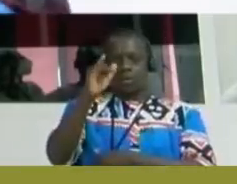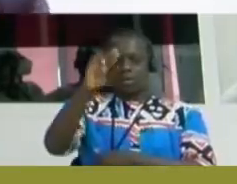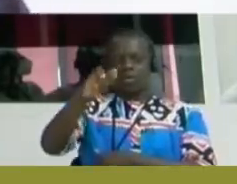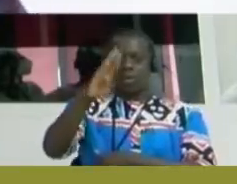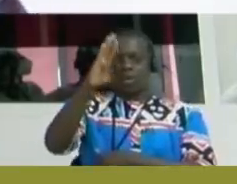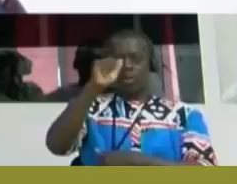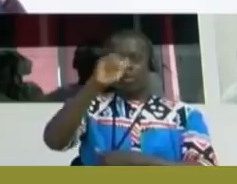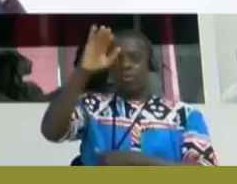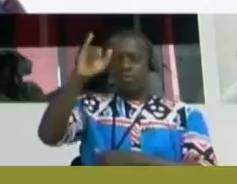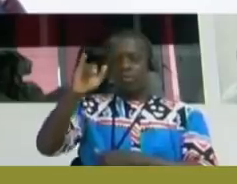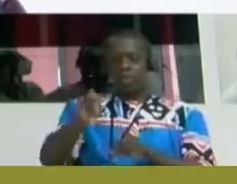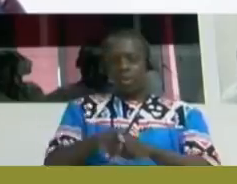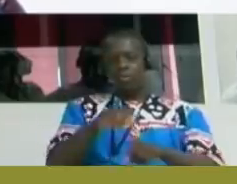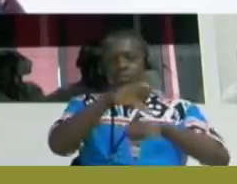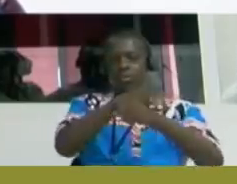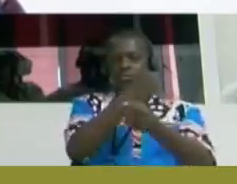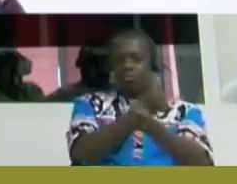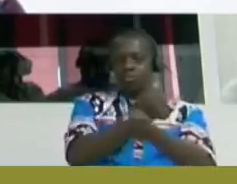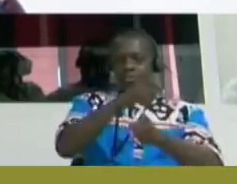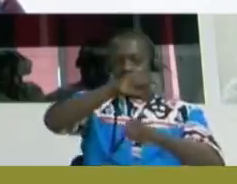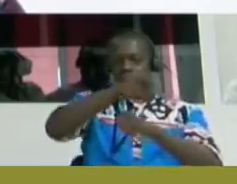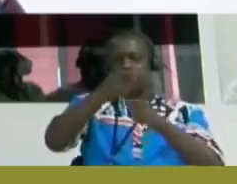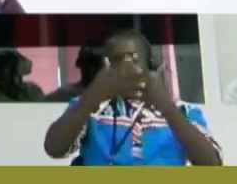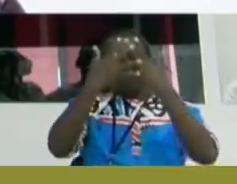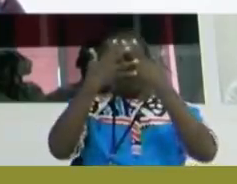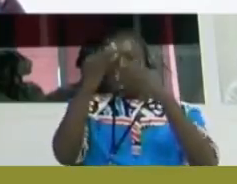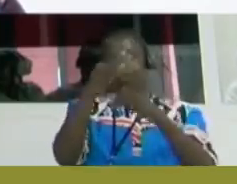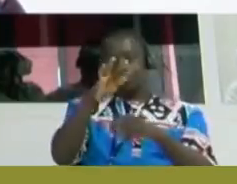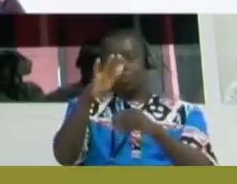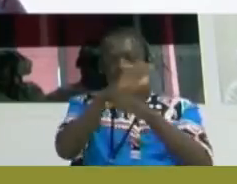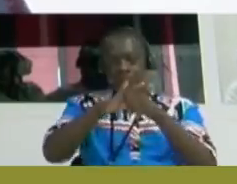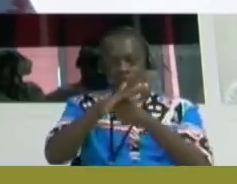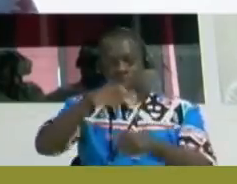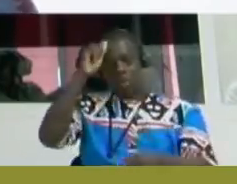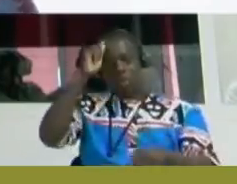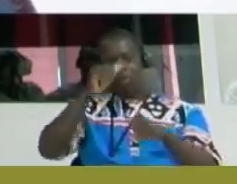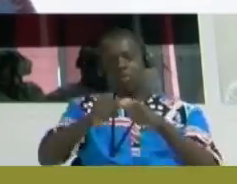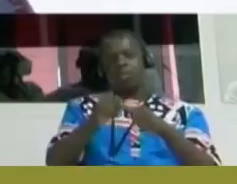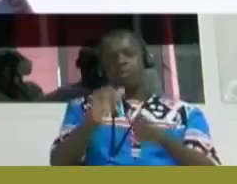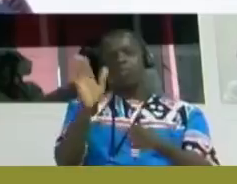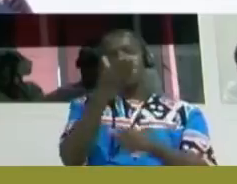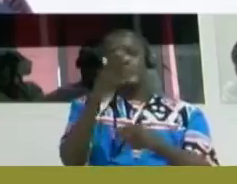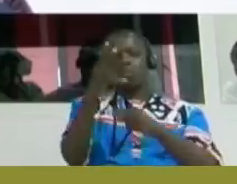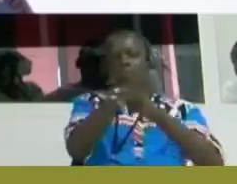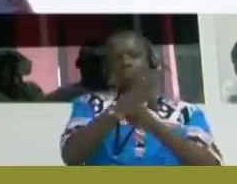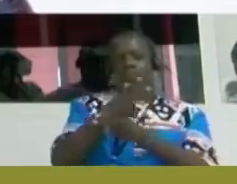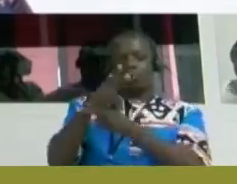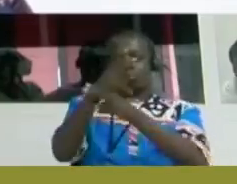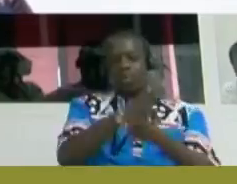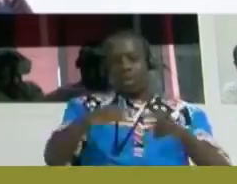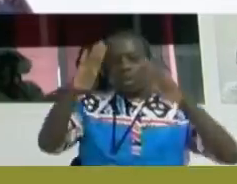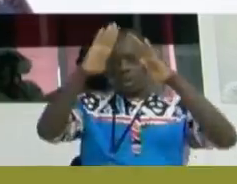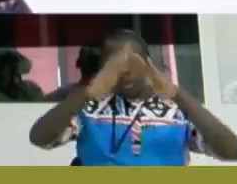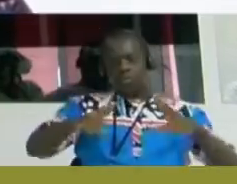We kept him in the cells, I believe, if I could fully remember. And then we went to the guard room. At the